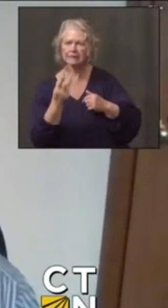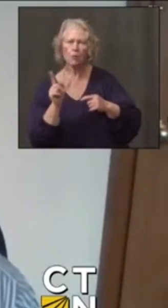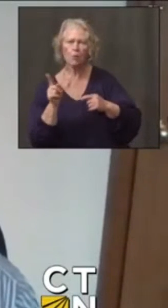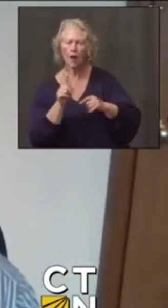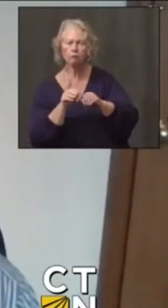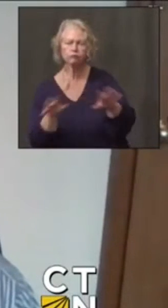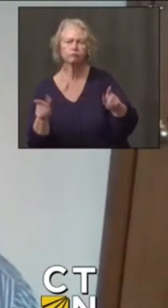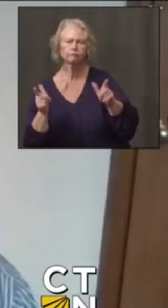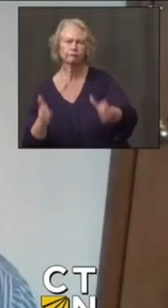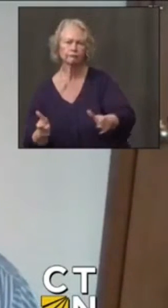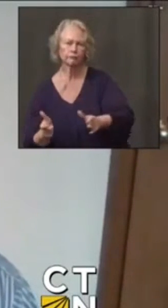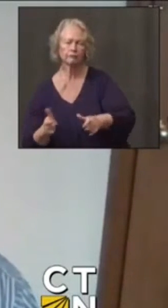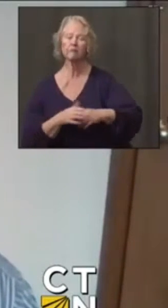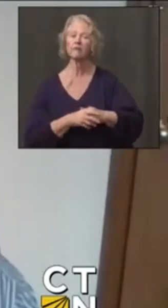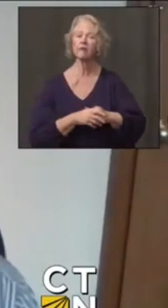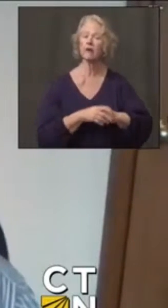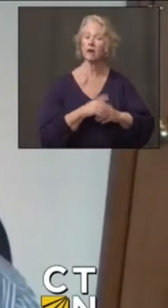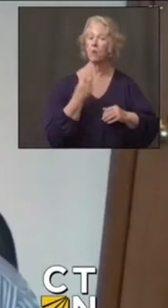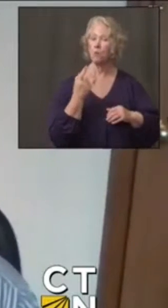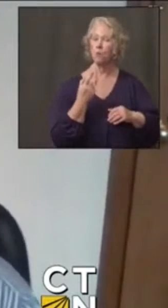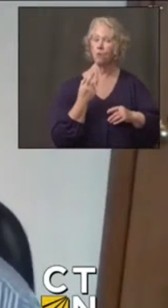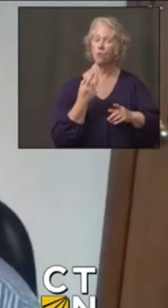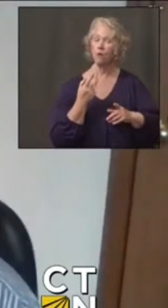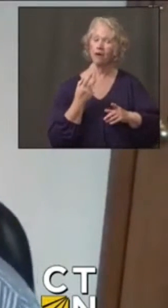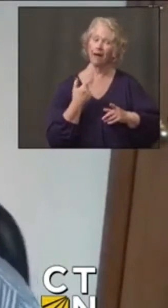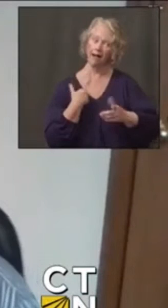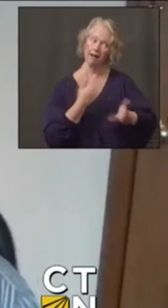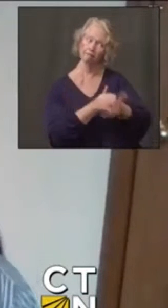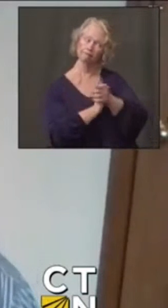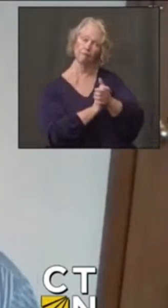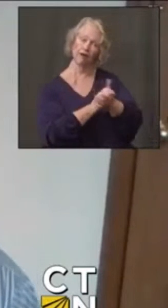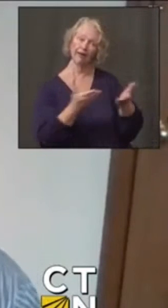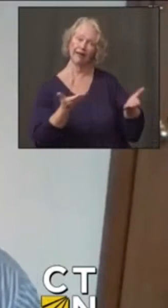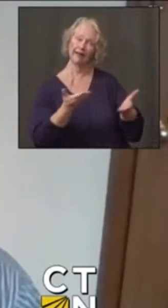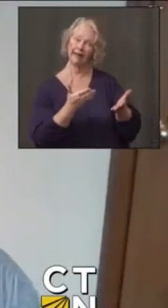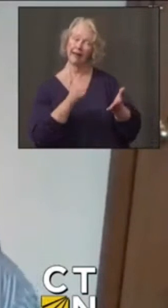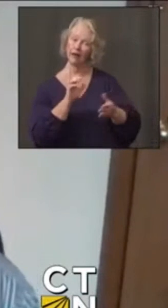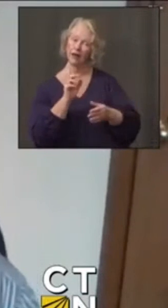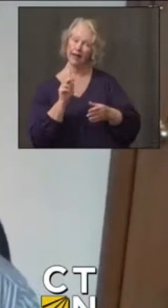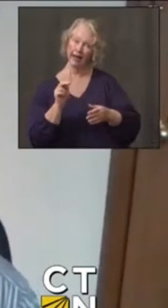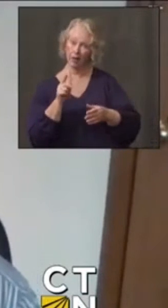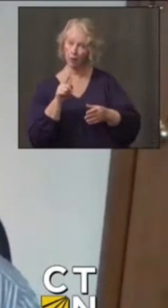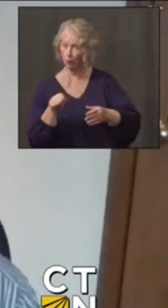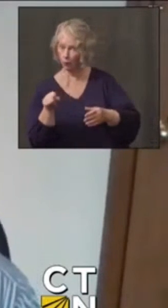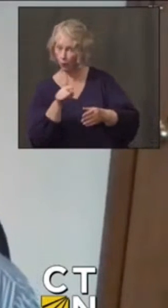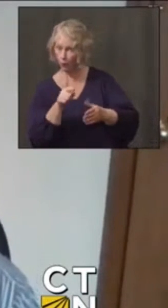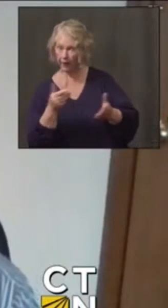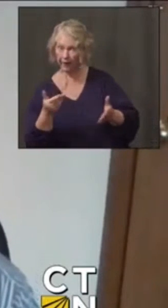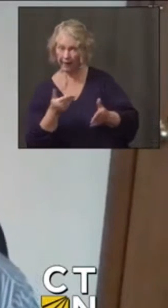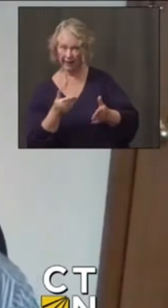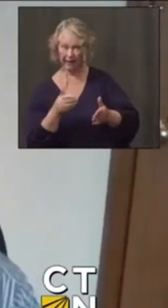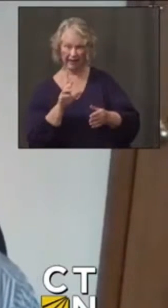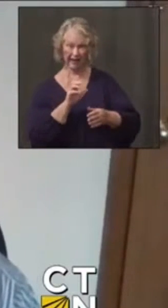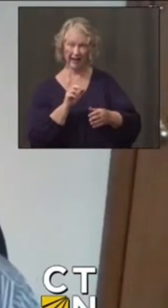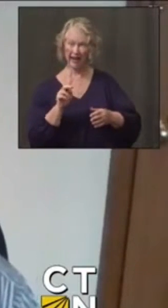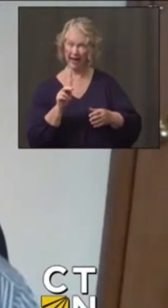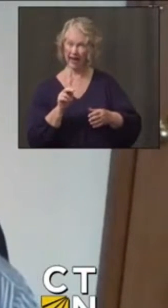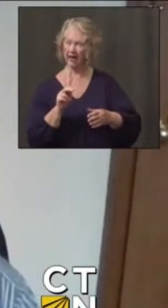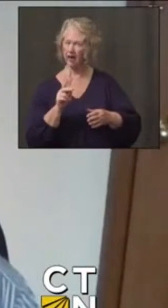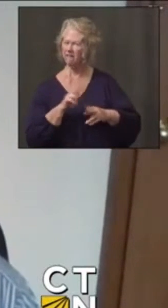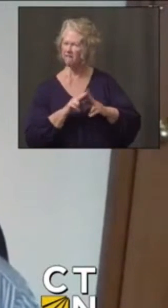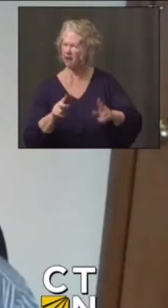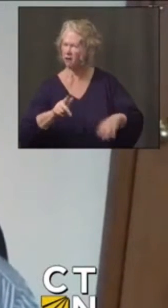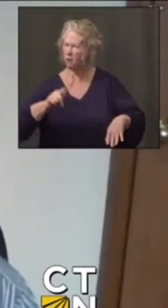at one point, Governor, I'll congratulate you, Connecticut, and everyone listening, Connecticut was having a really low rate